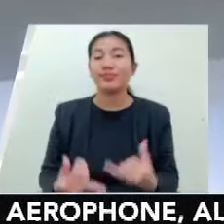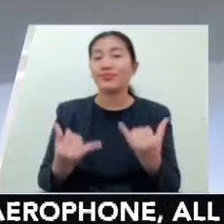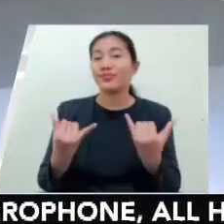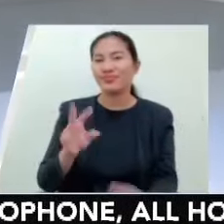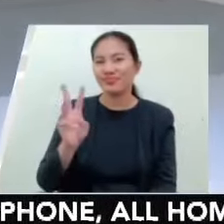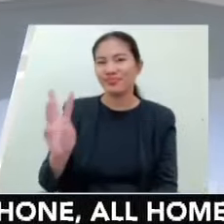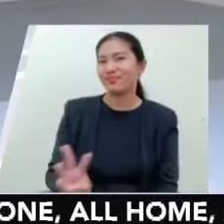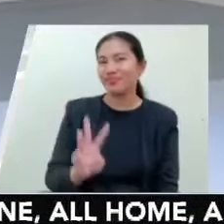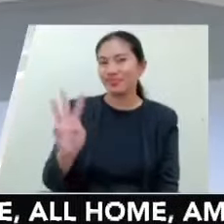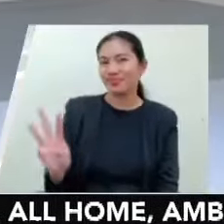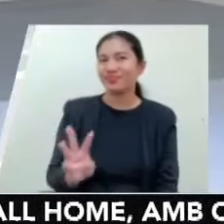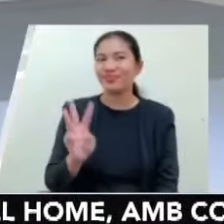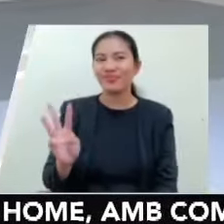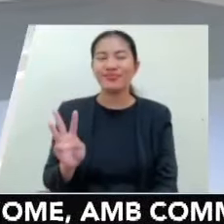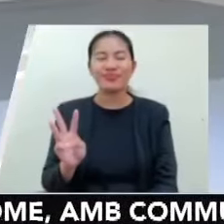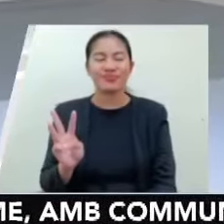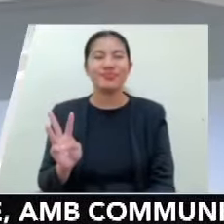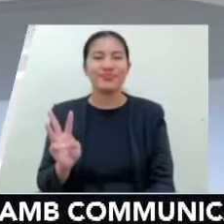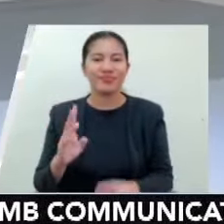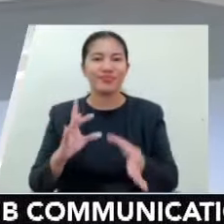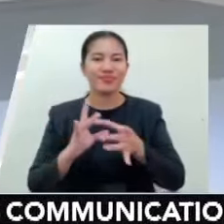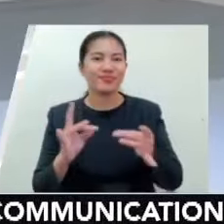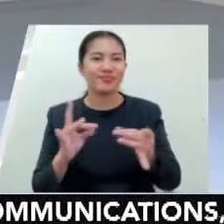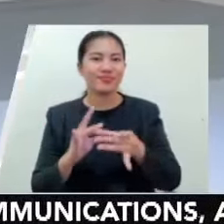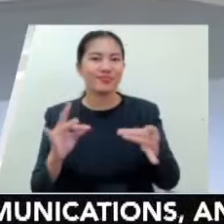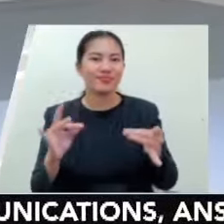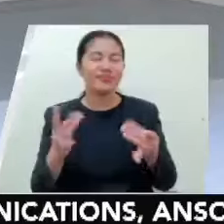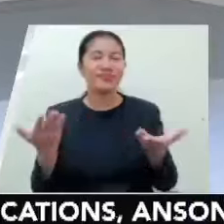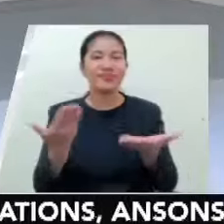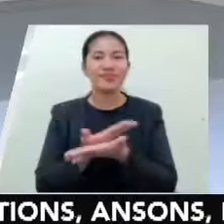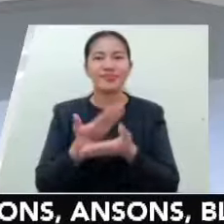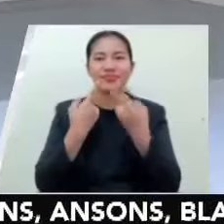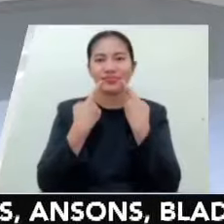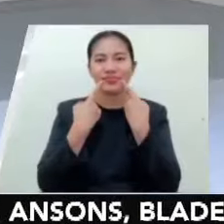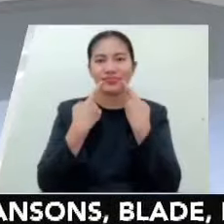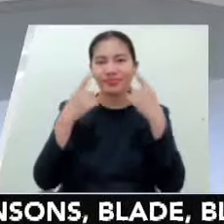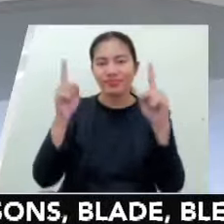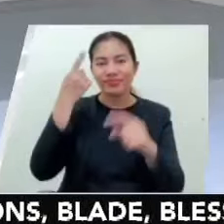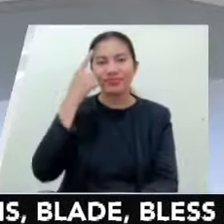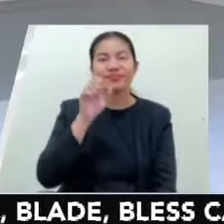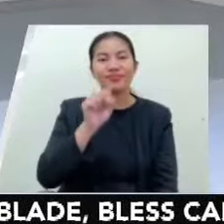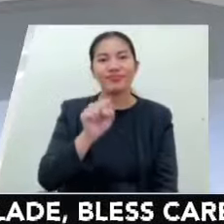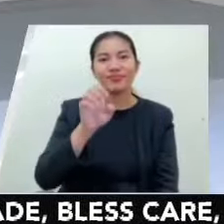Wednesday new achievement unlocked sb9